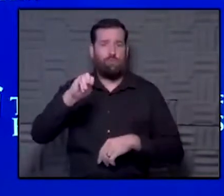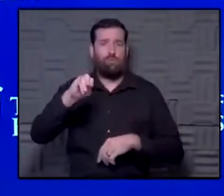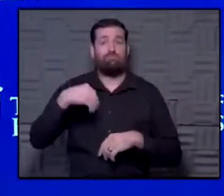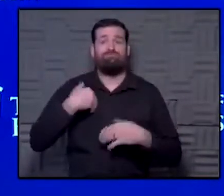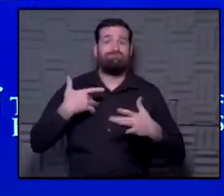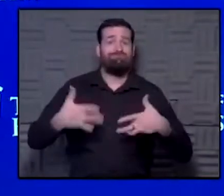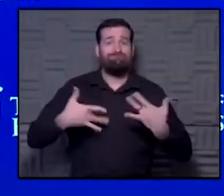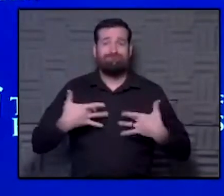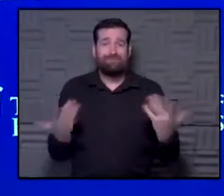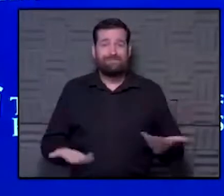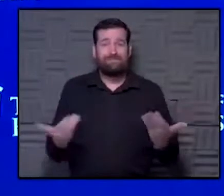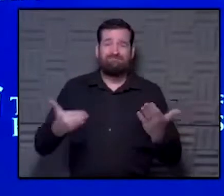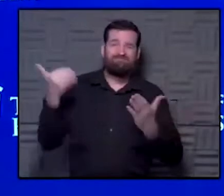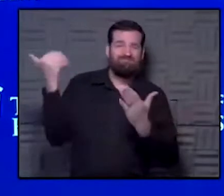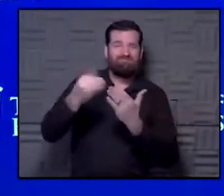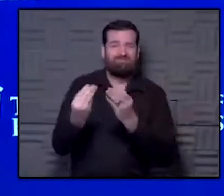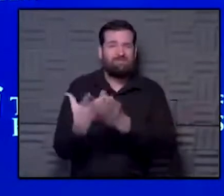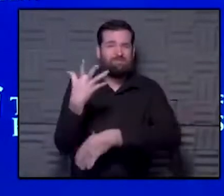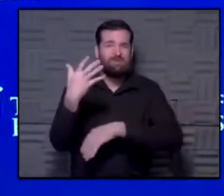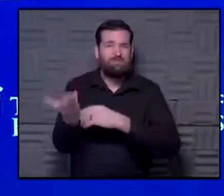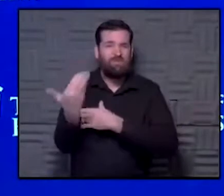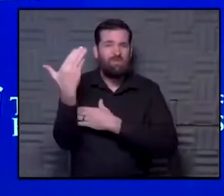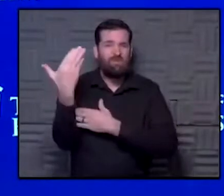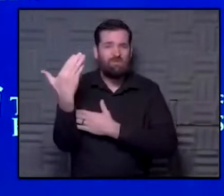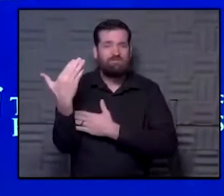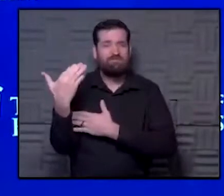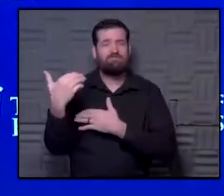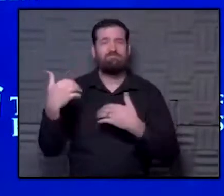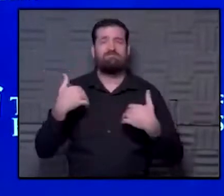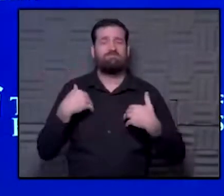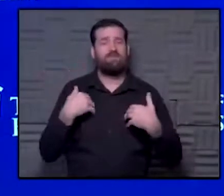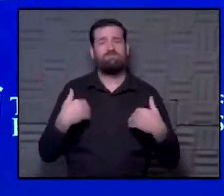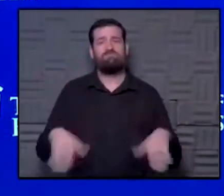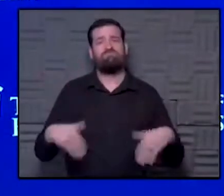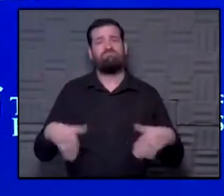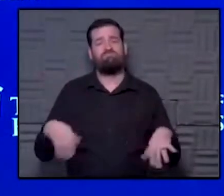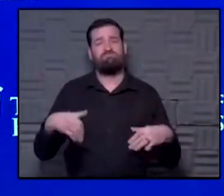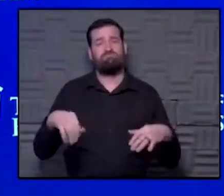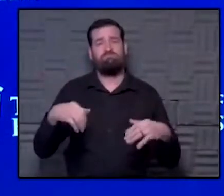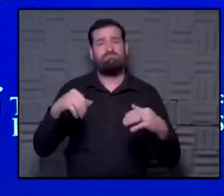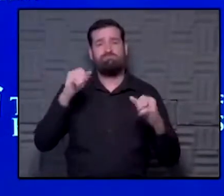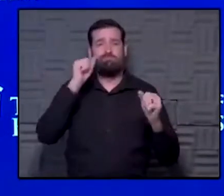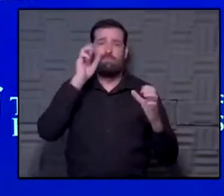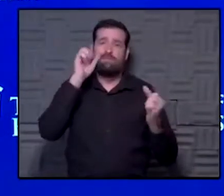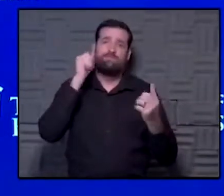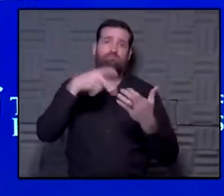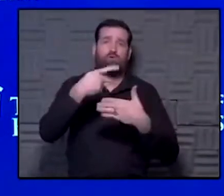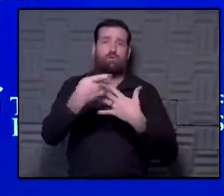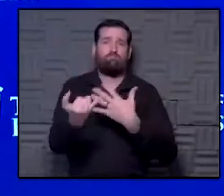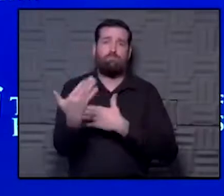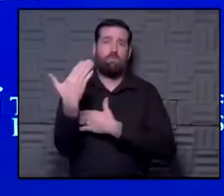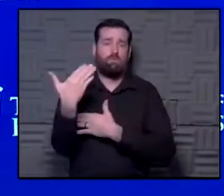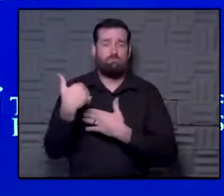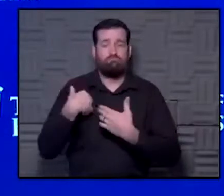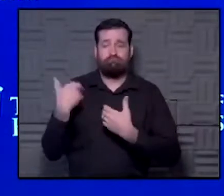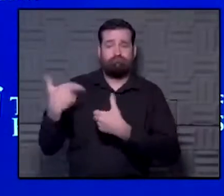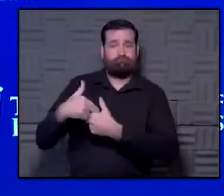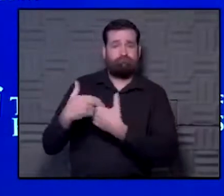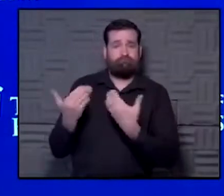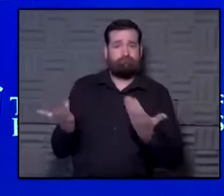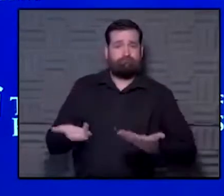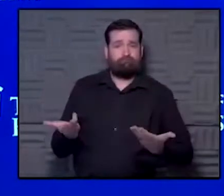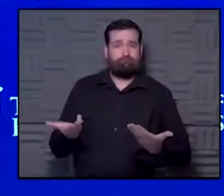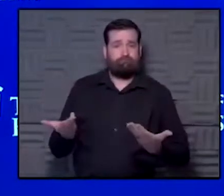with you on this near spring morning. We have a really remarkable program this morning. We are joined today